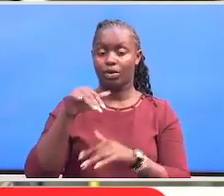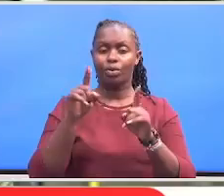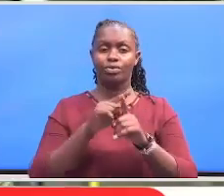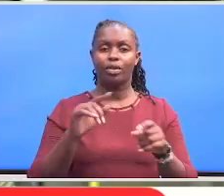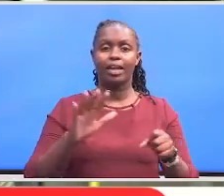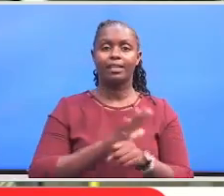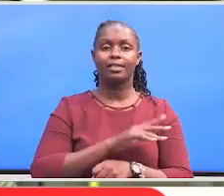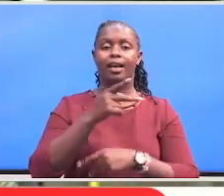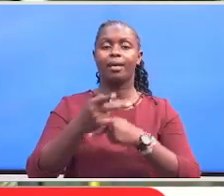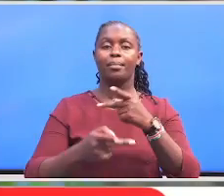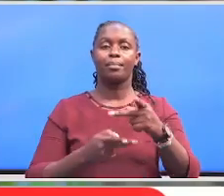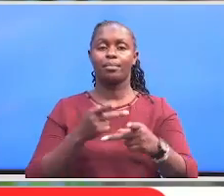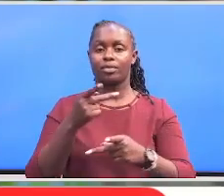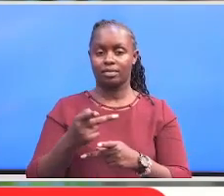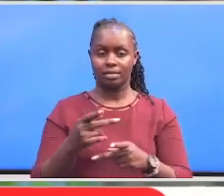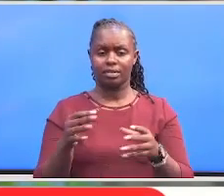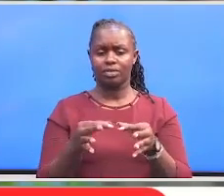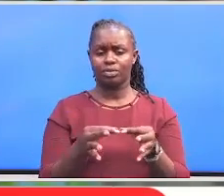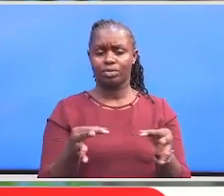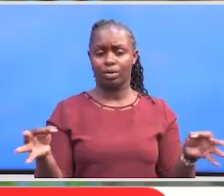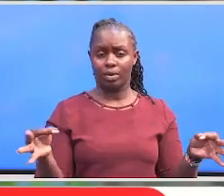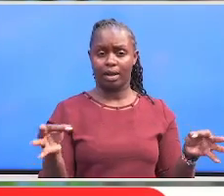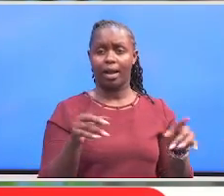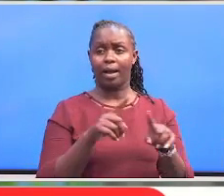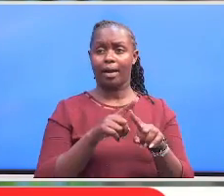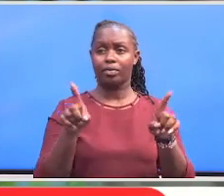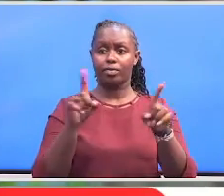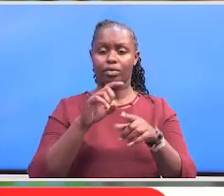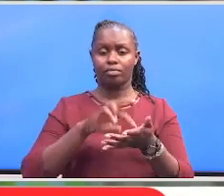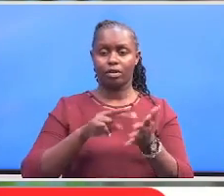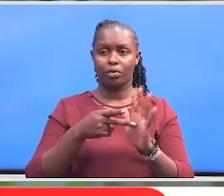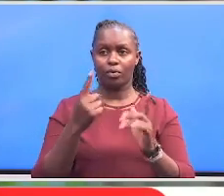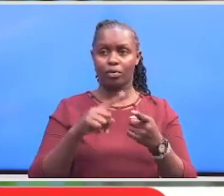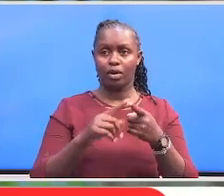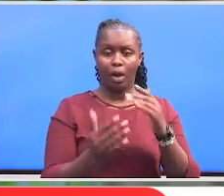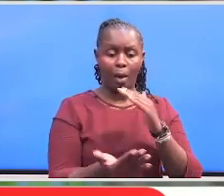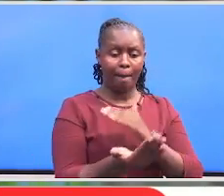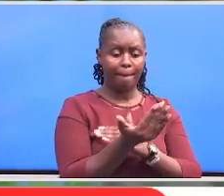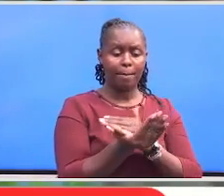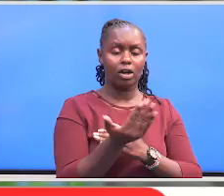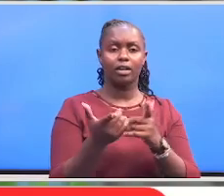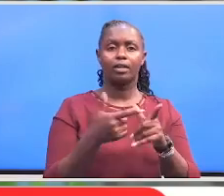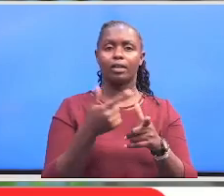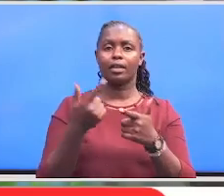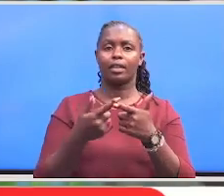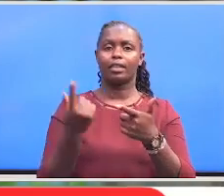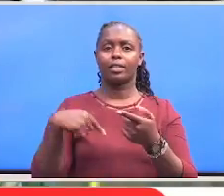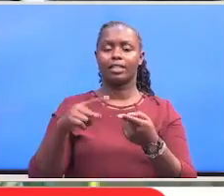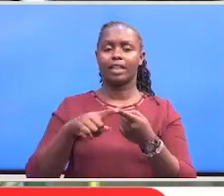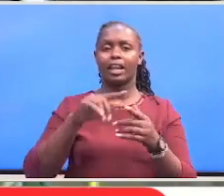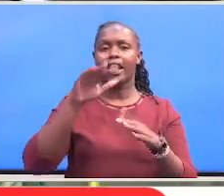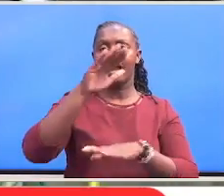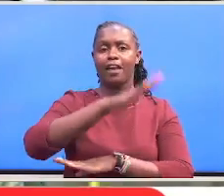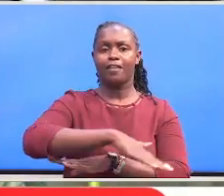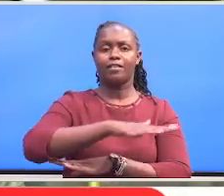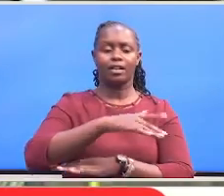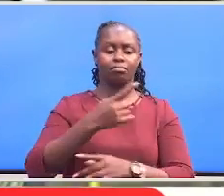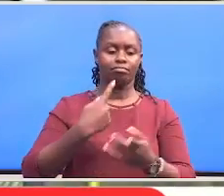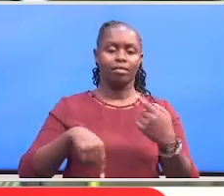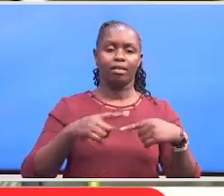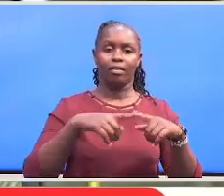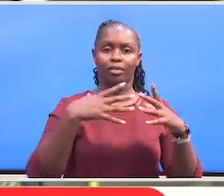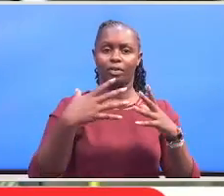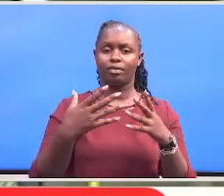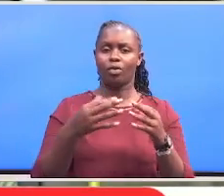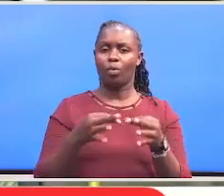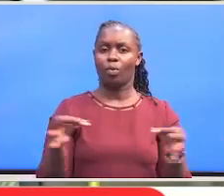process ina take long sana. Pata mtu alienda asubuhi na anavote jioni. Then nikaona a